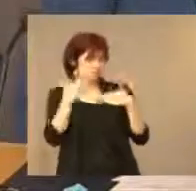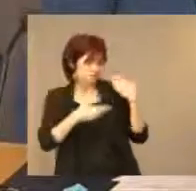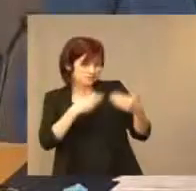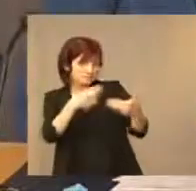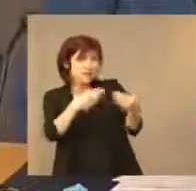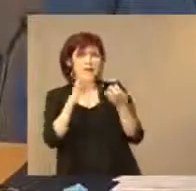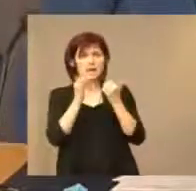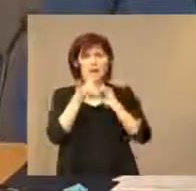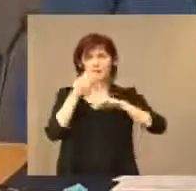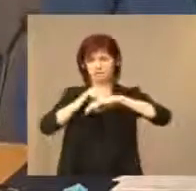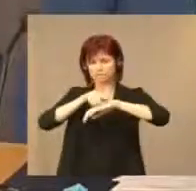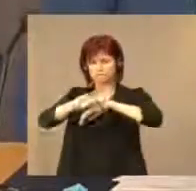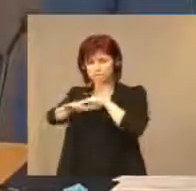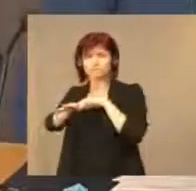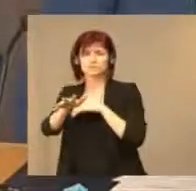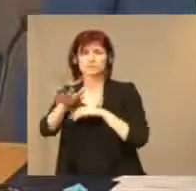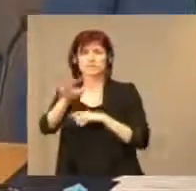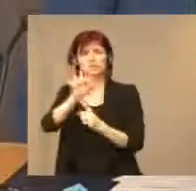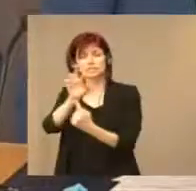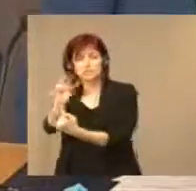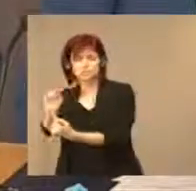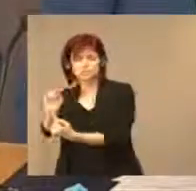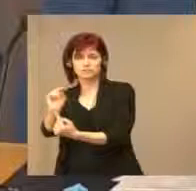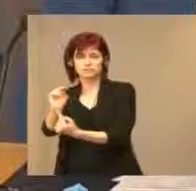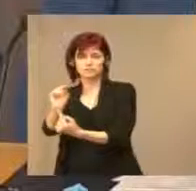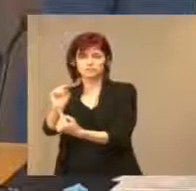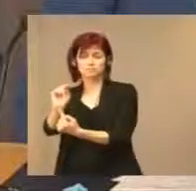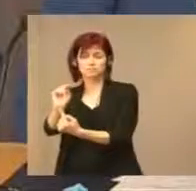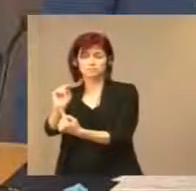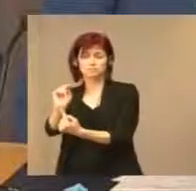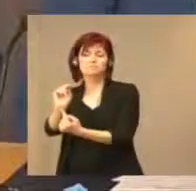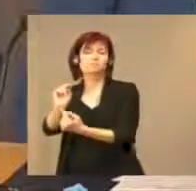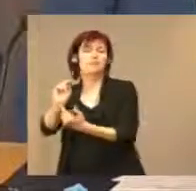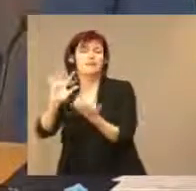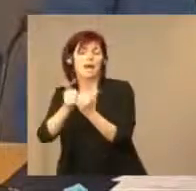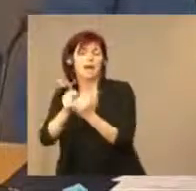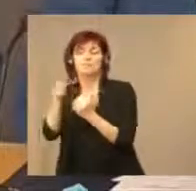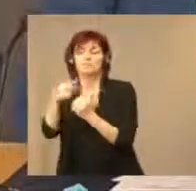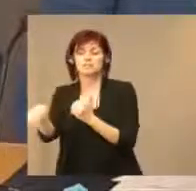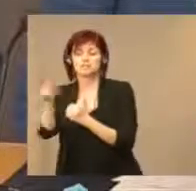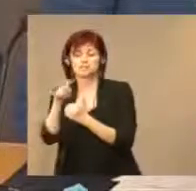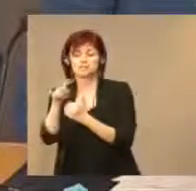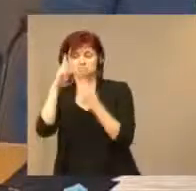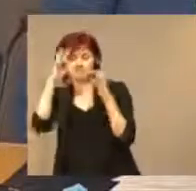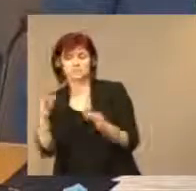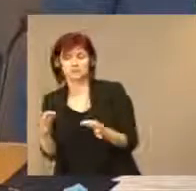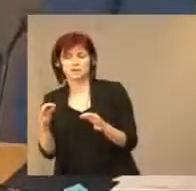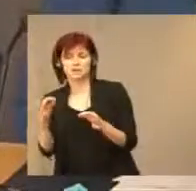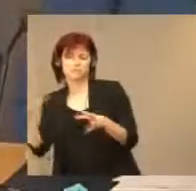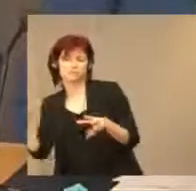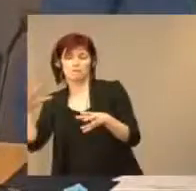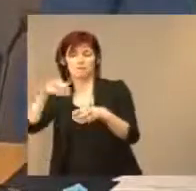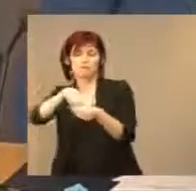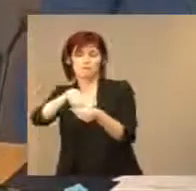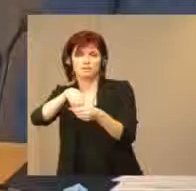First Nations in the end, however they choose to be part of it, I believe that that has to